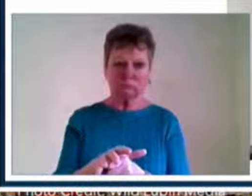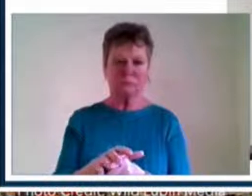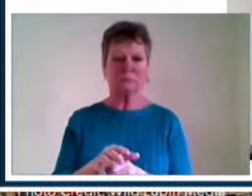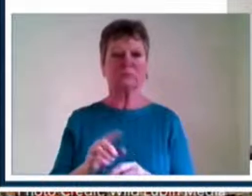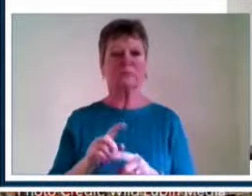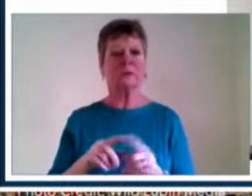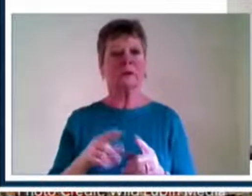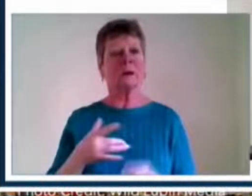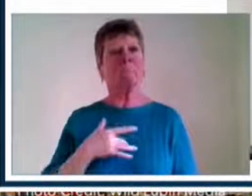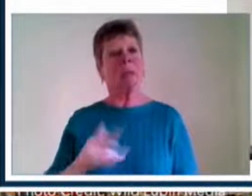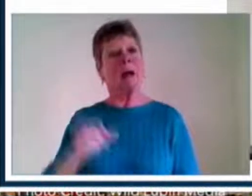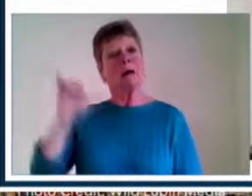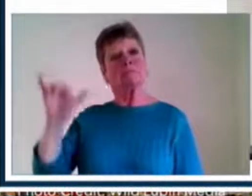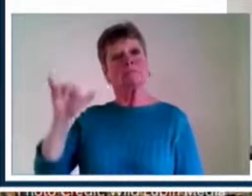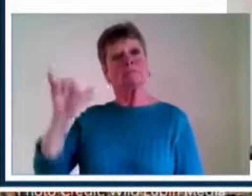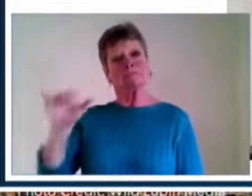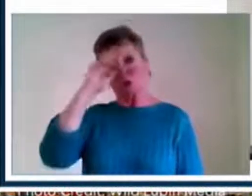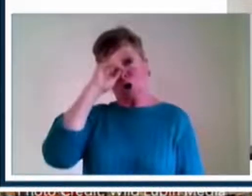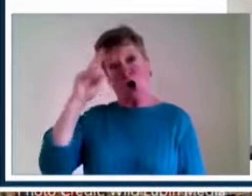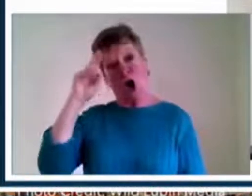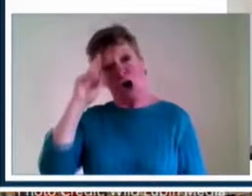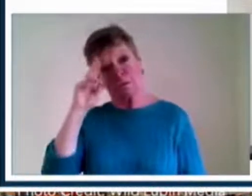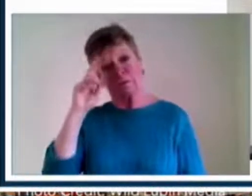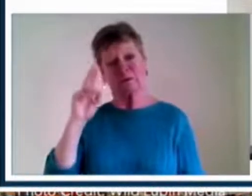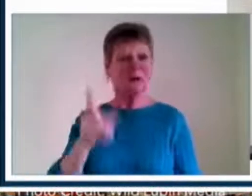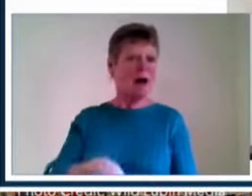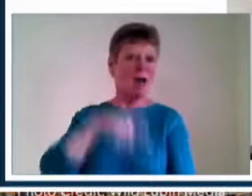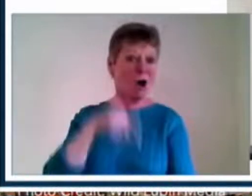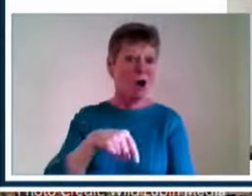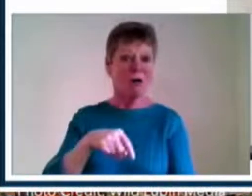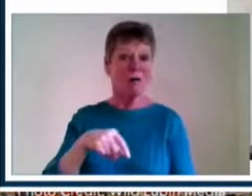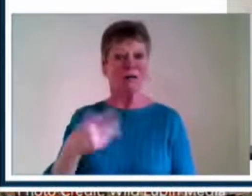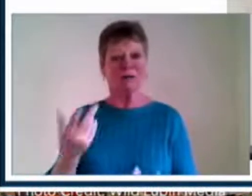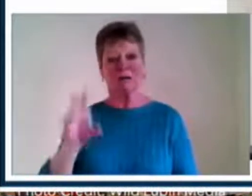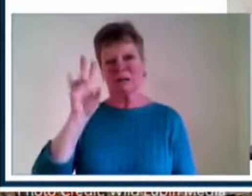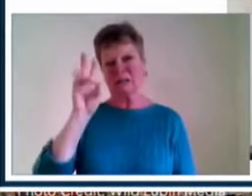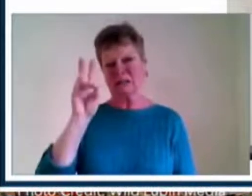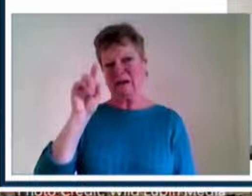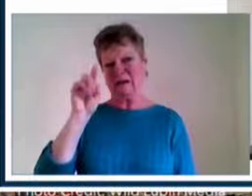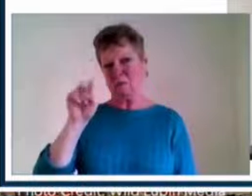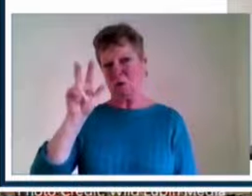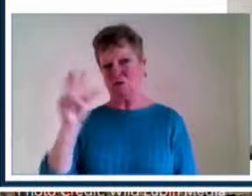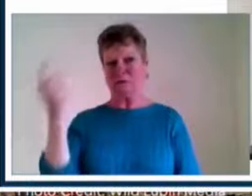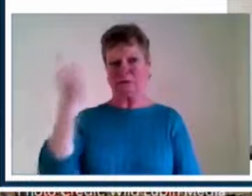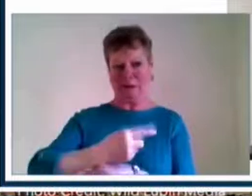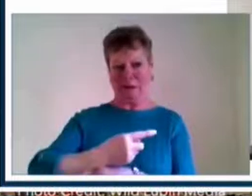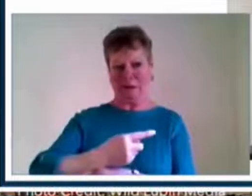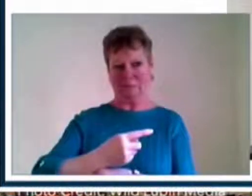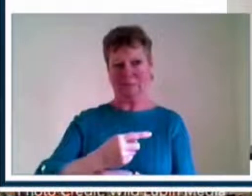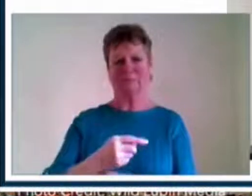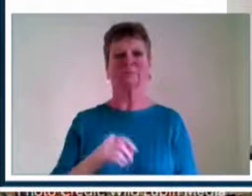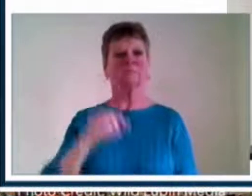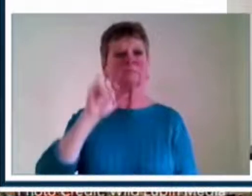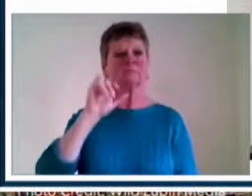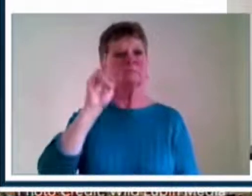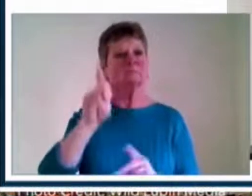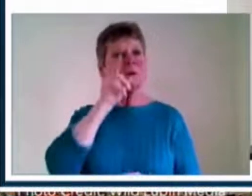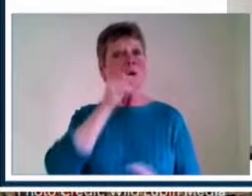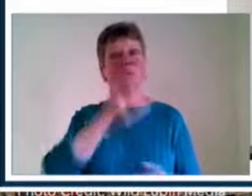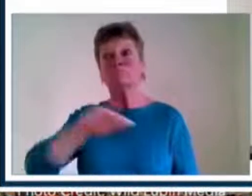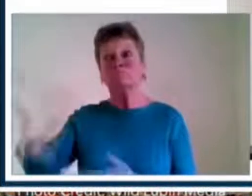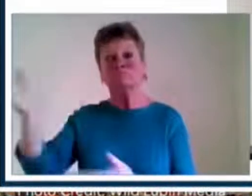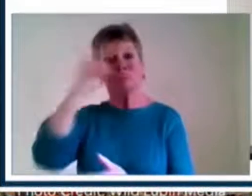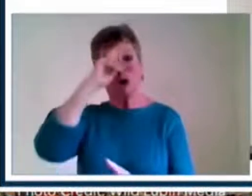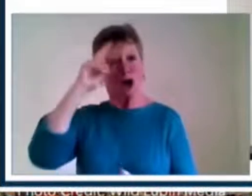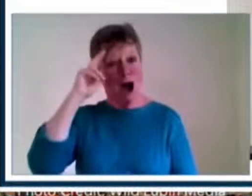COVID patient in a Nova Scotia hospital right now is 7.3 days. Besides those admitted to hospital exclusively for